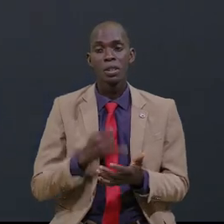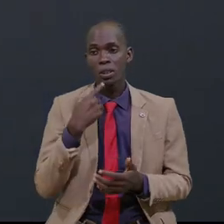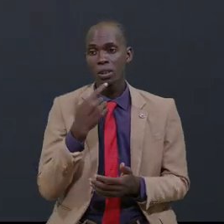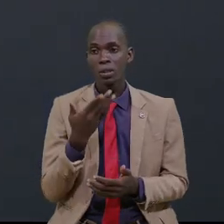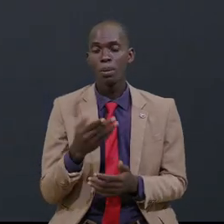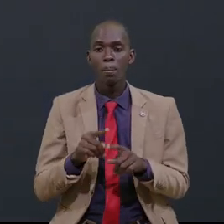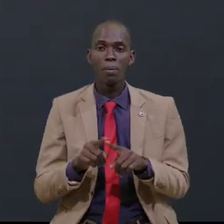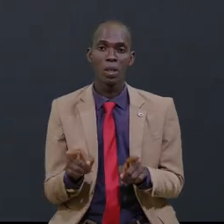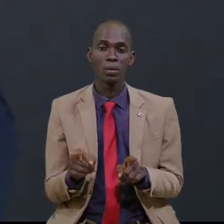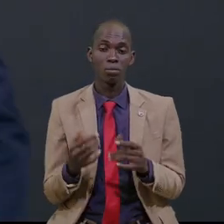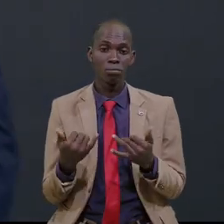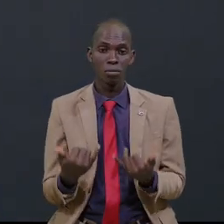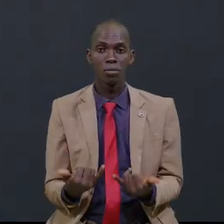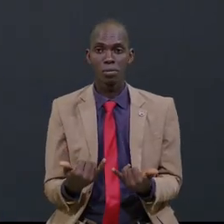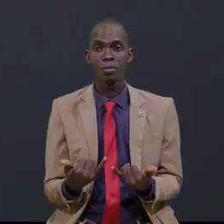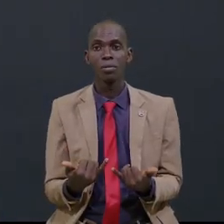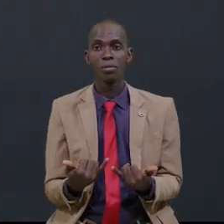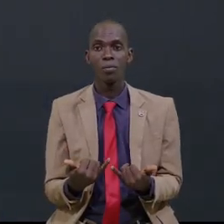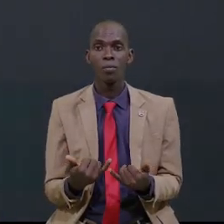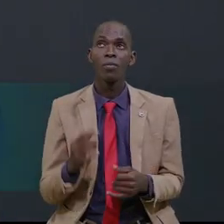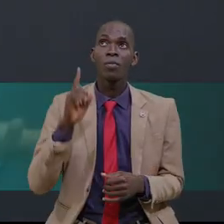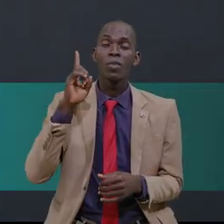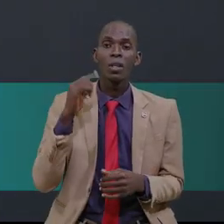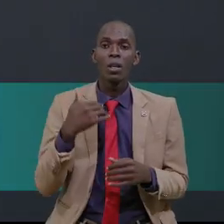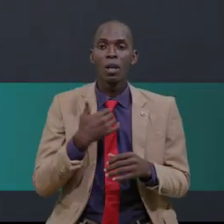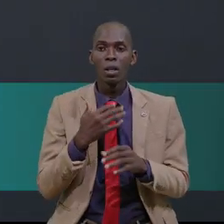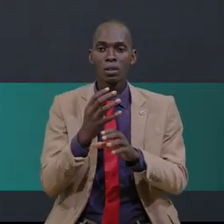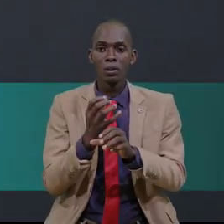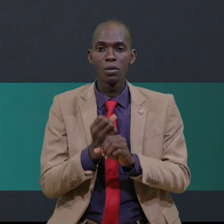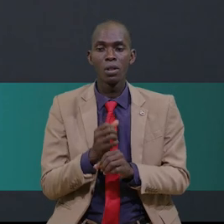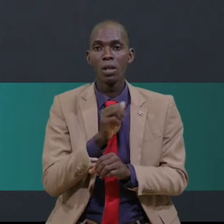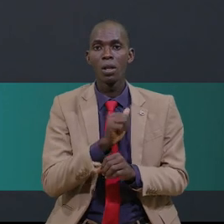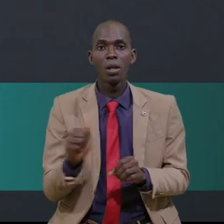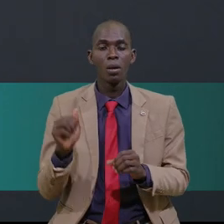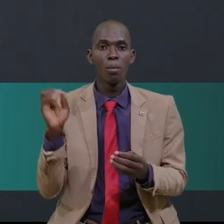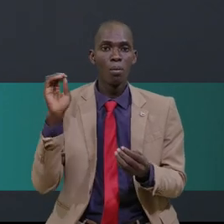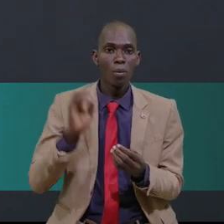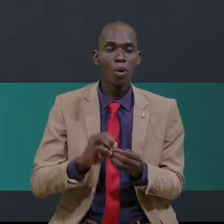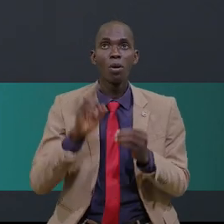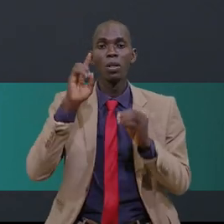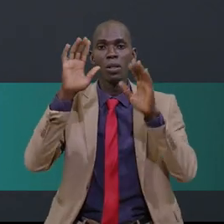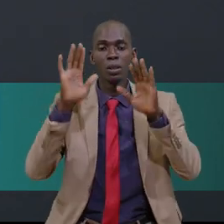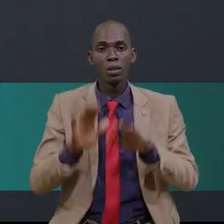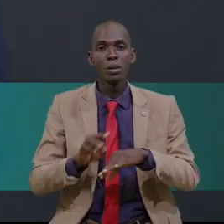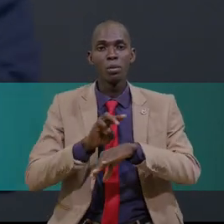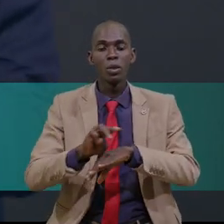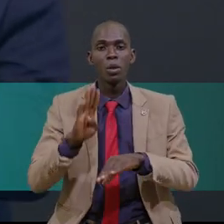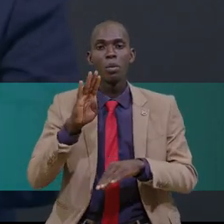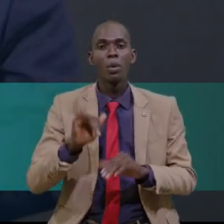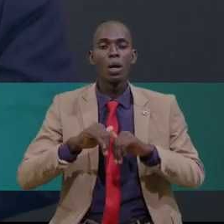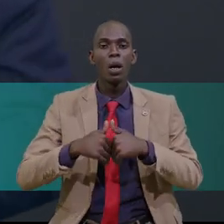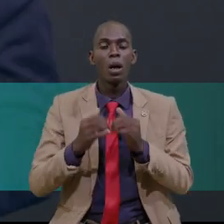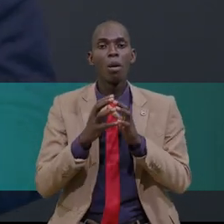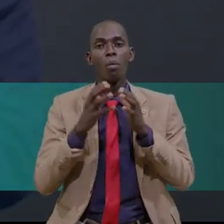but now he has obtained a more excellent ministry. By how much